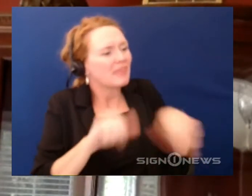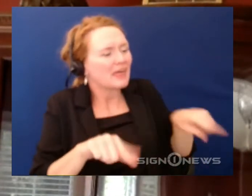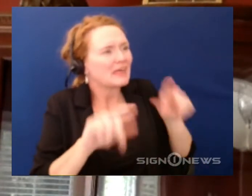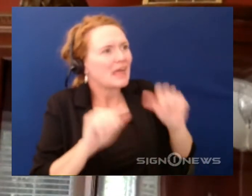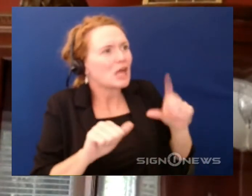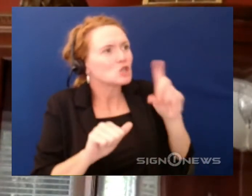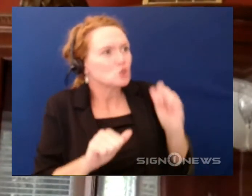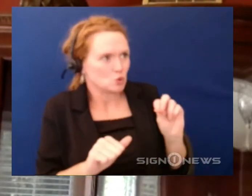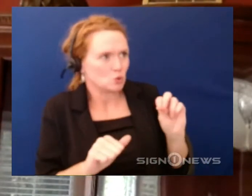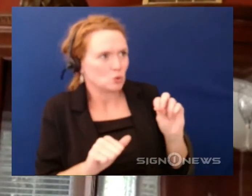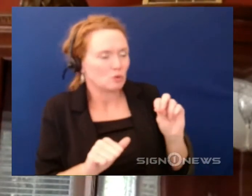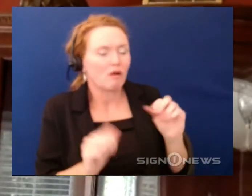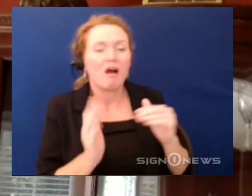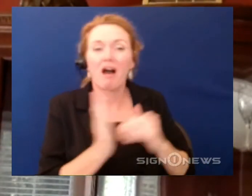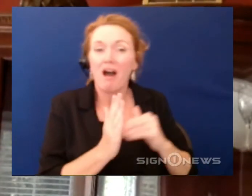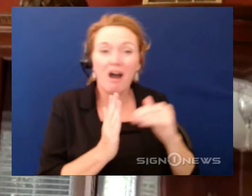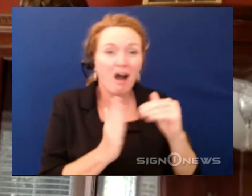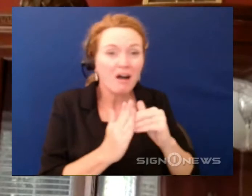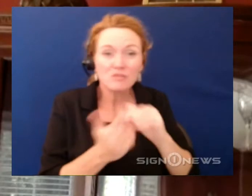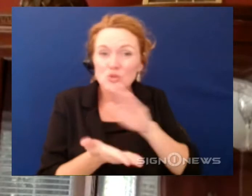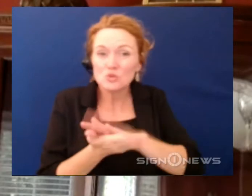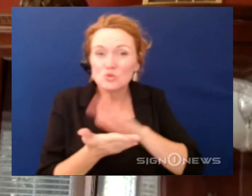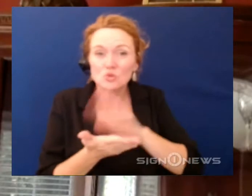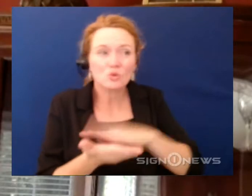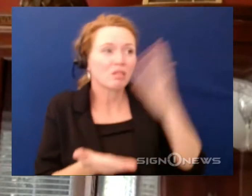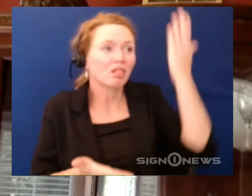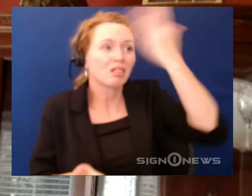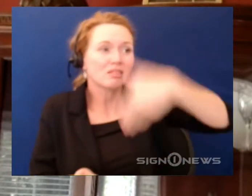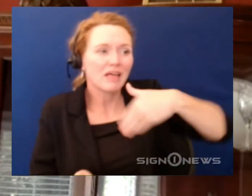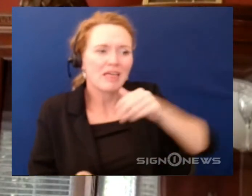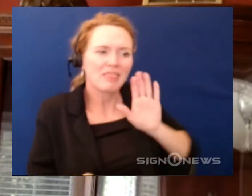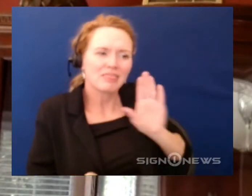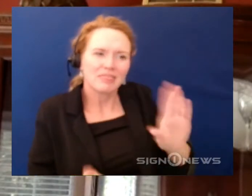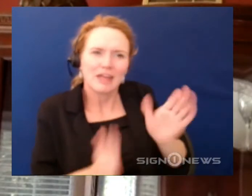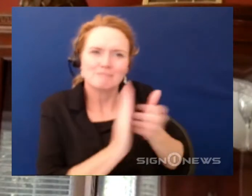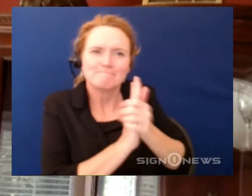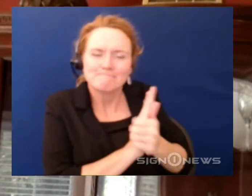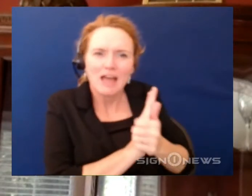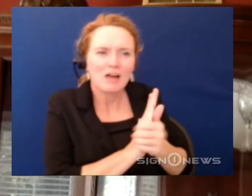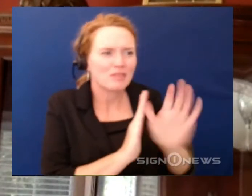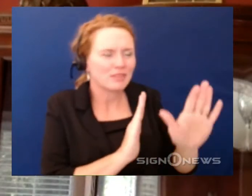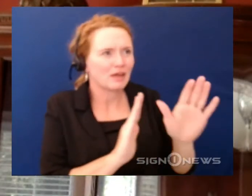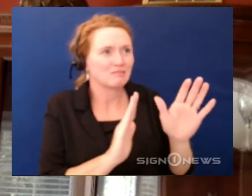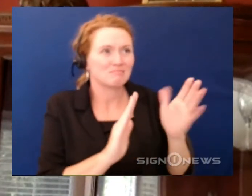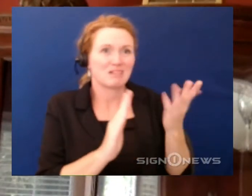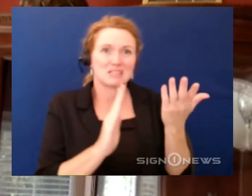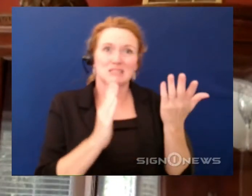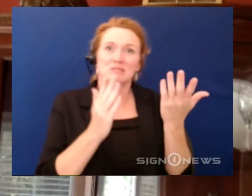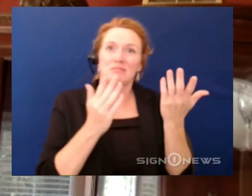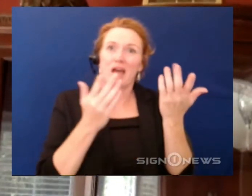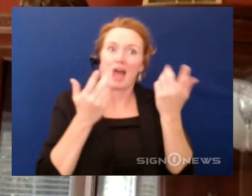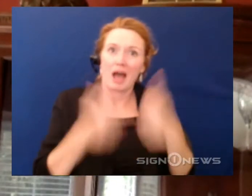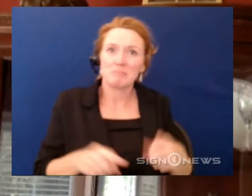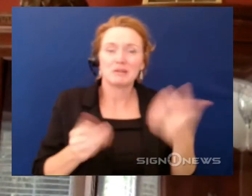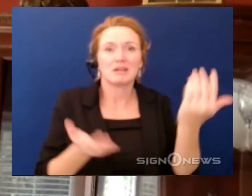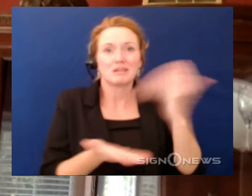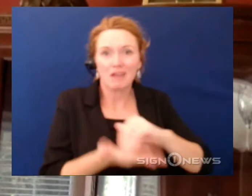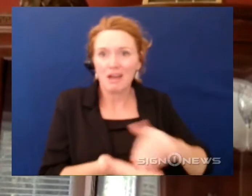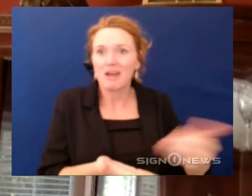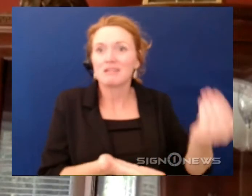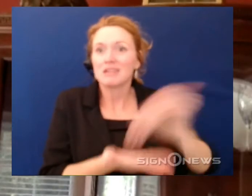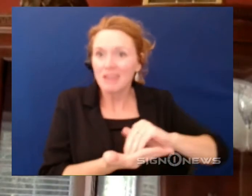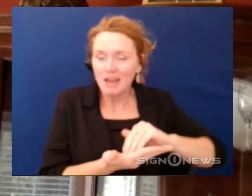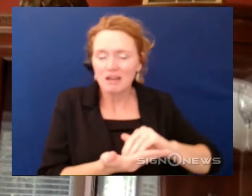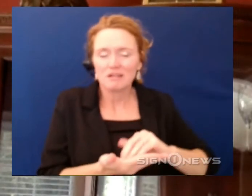hidden talents and skills. And so it has become rote, Dana, and it's become rote because,